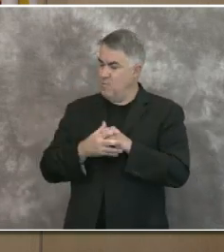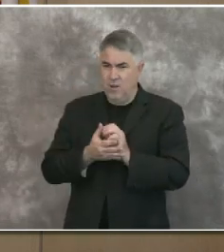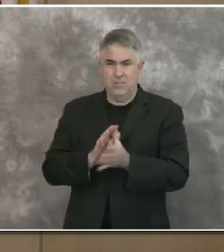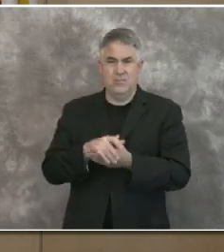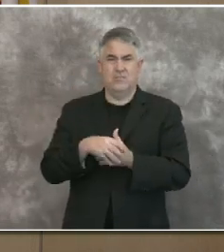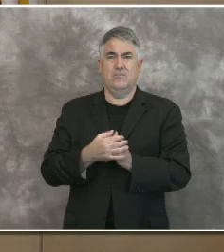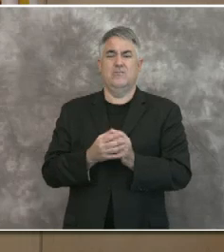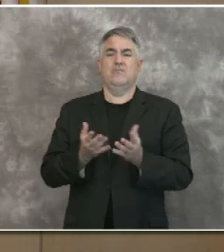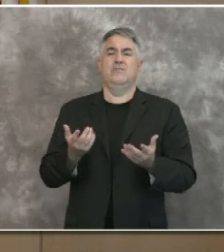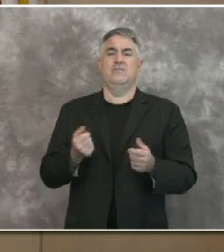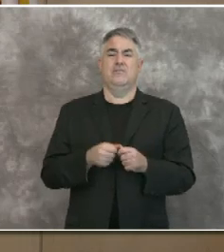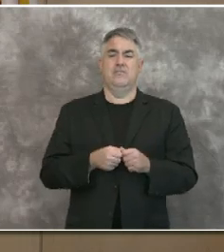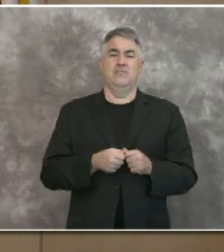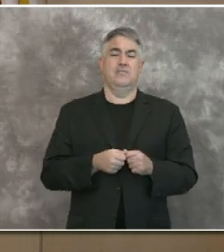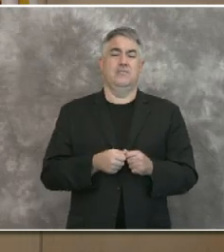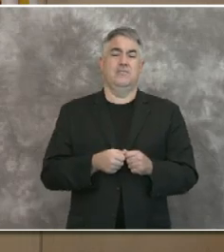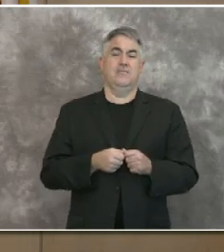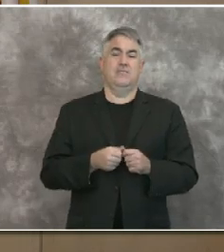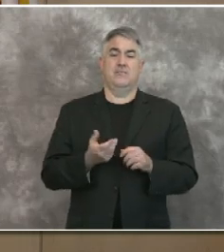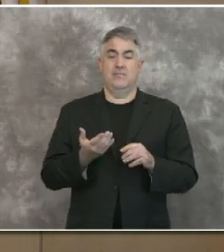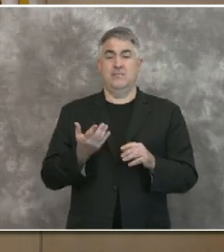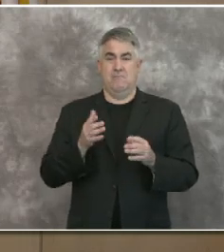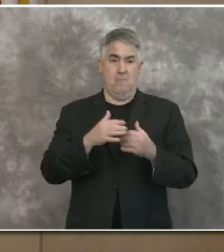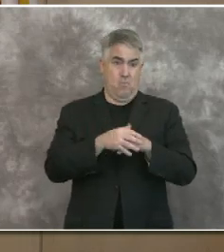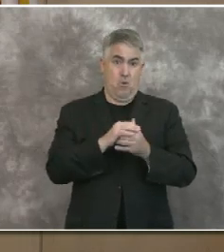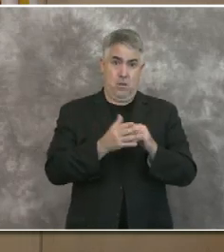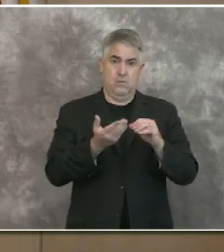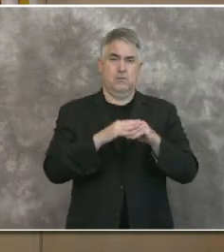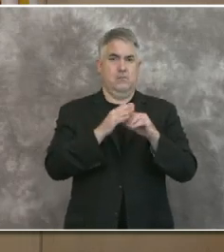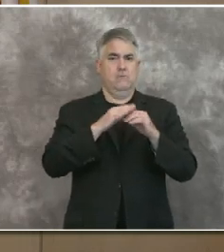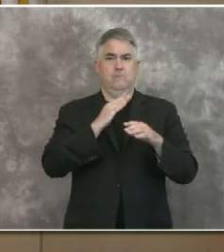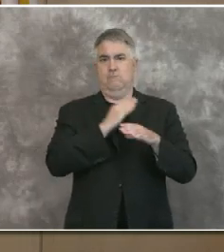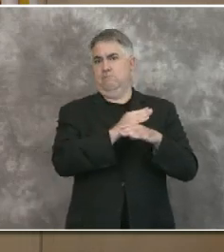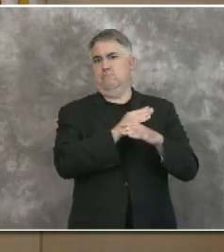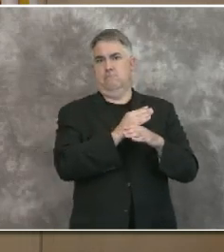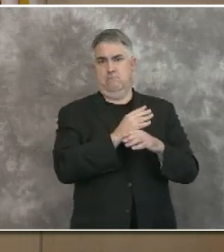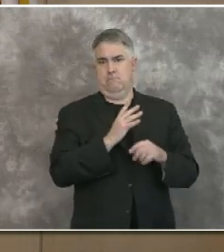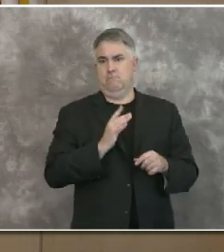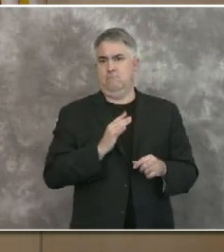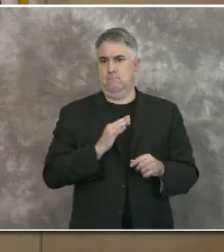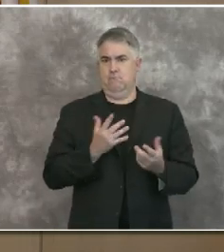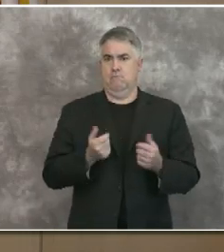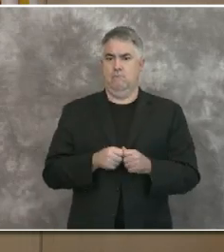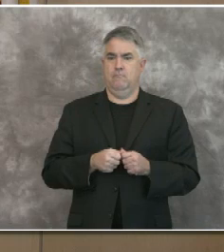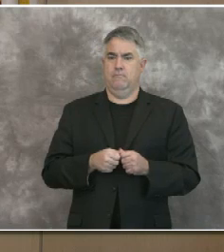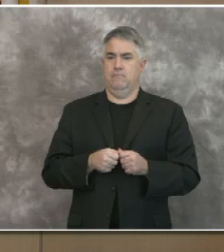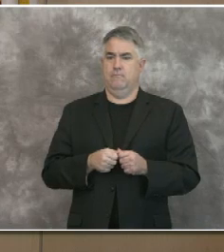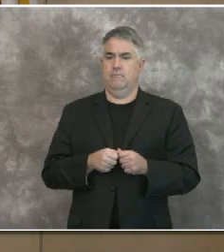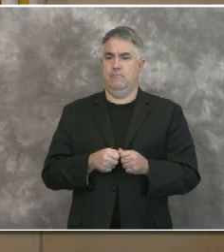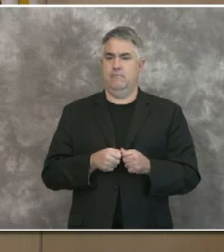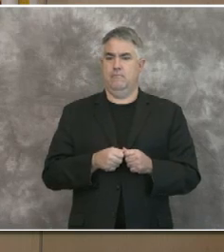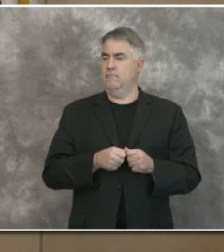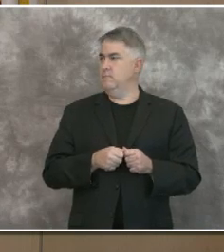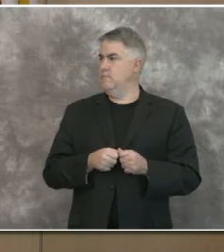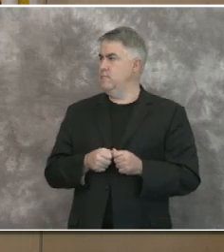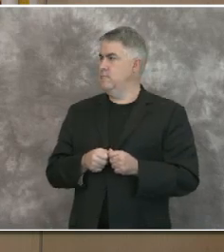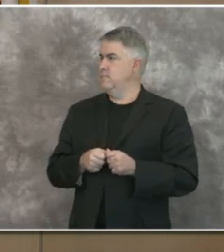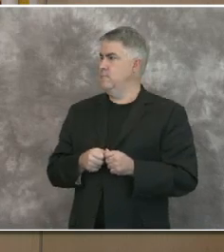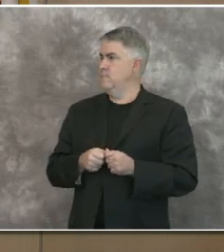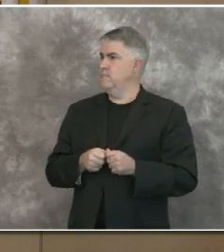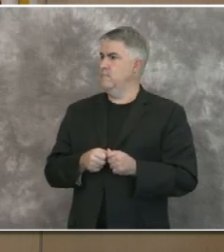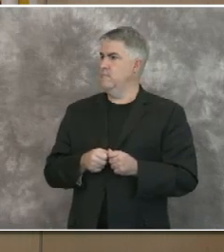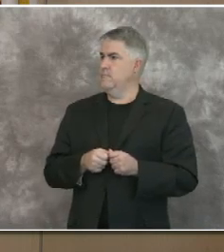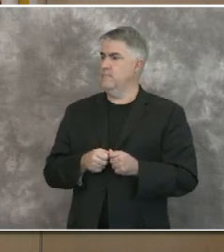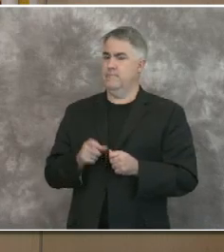however, and increased sanitation based on the utility of bathrooms and stalls will be important. I think someone had asked